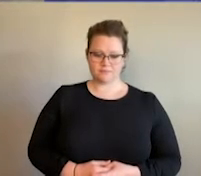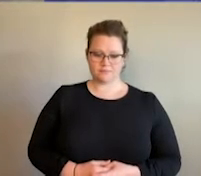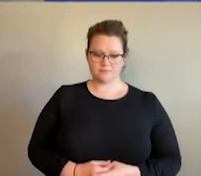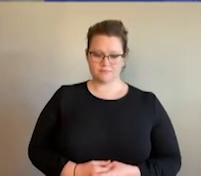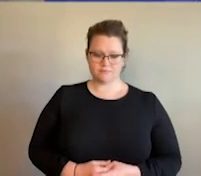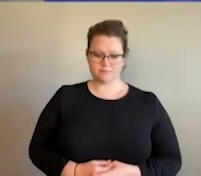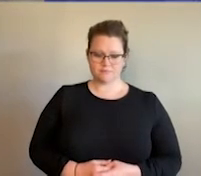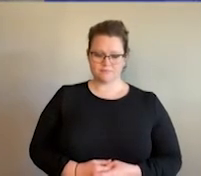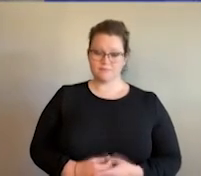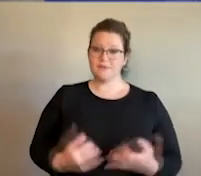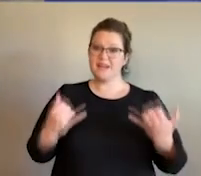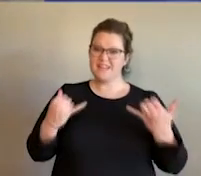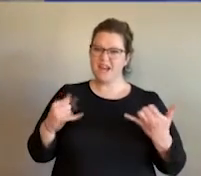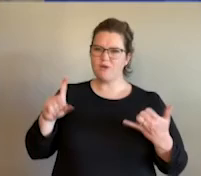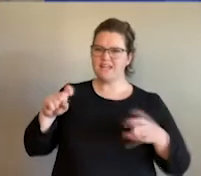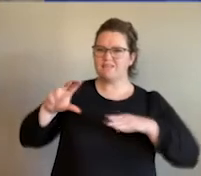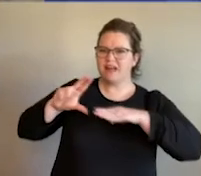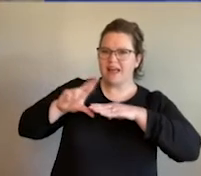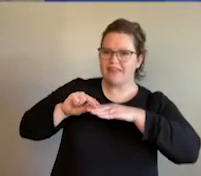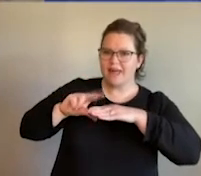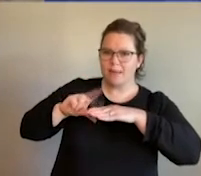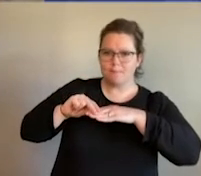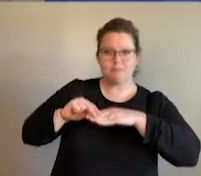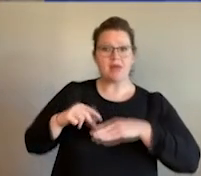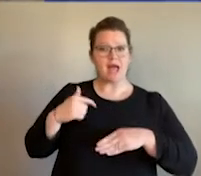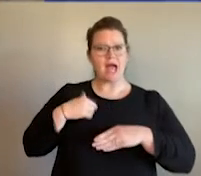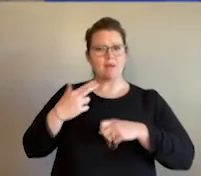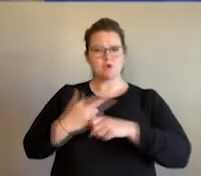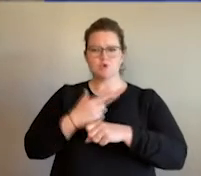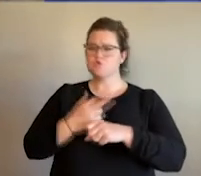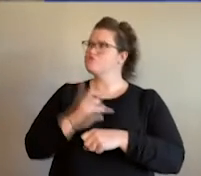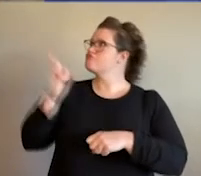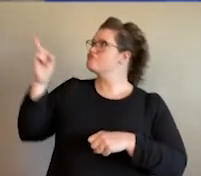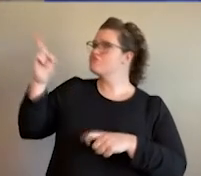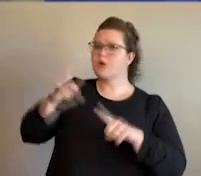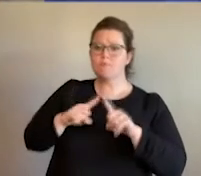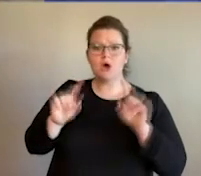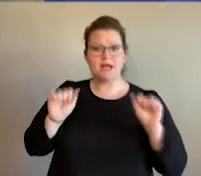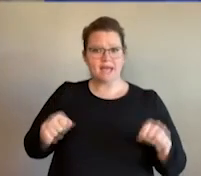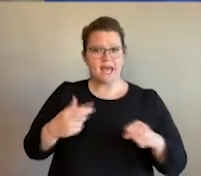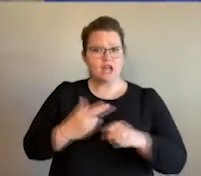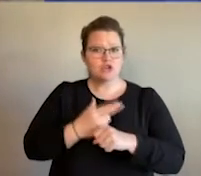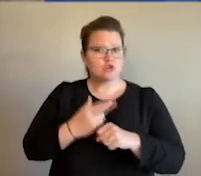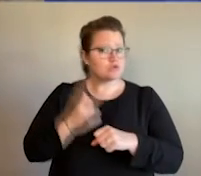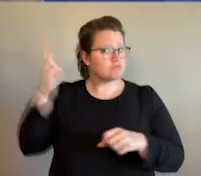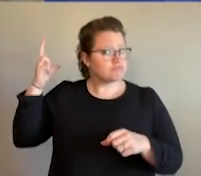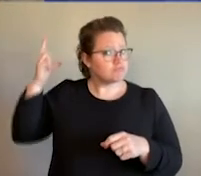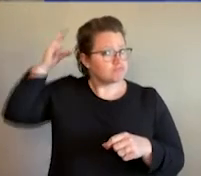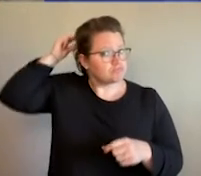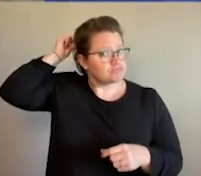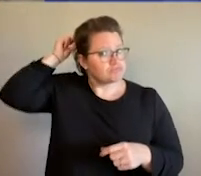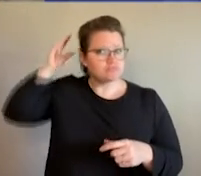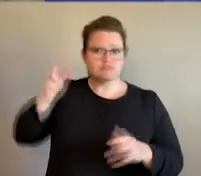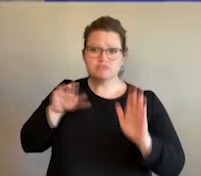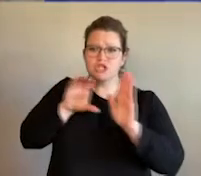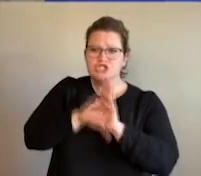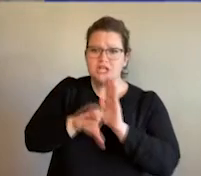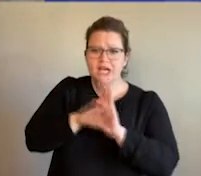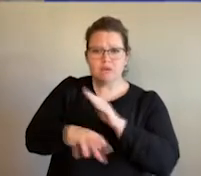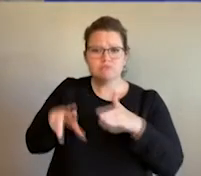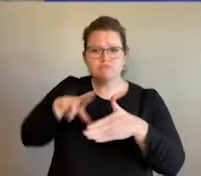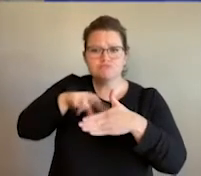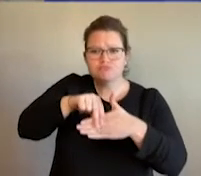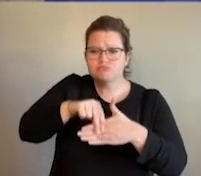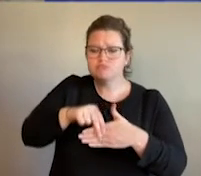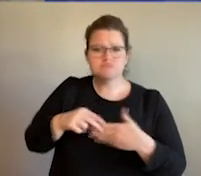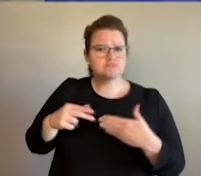You will need some sort of clip. I'm using a clothespin, but you could also use a hair clip, a chip clip, or a paper clip,